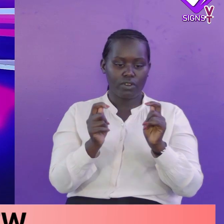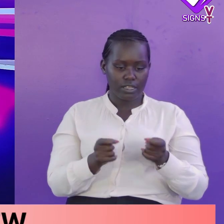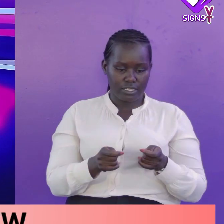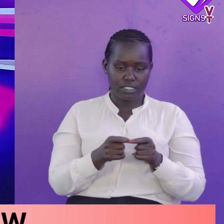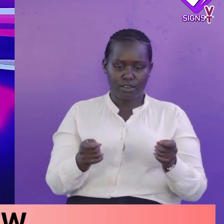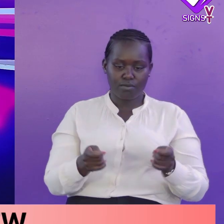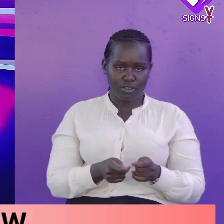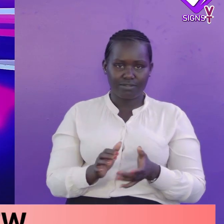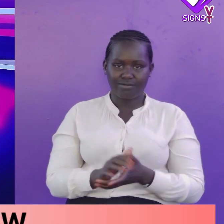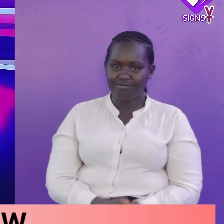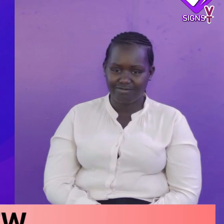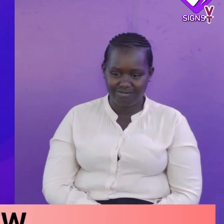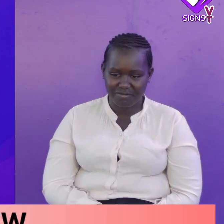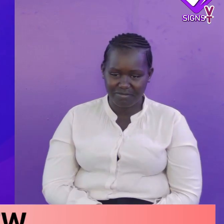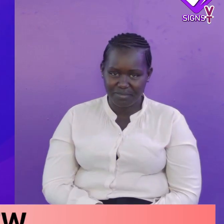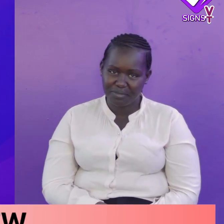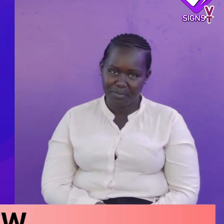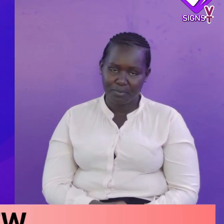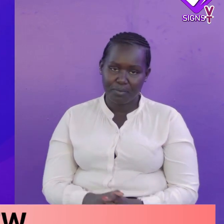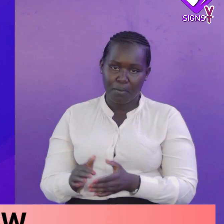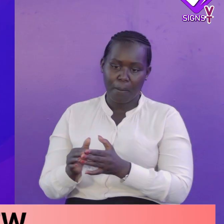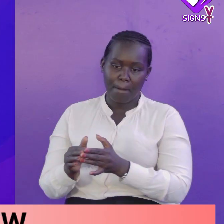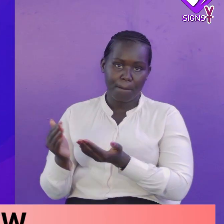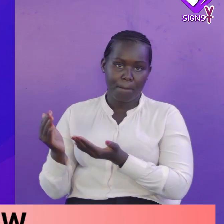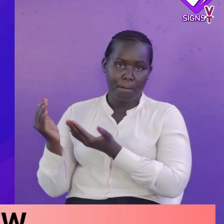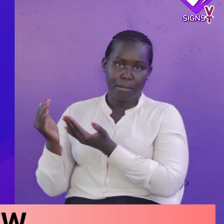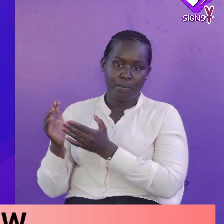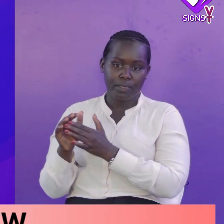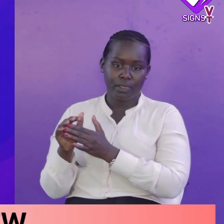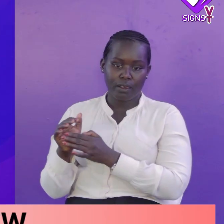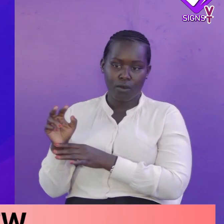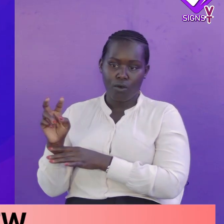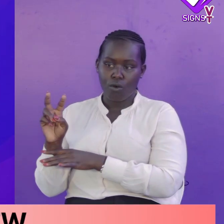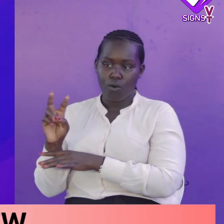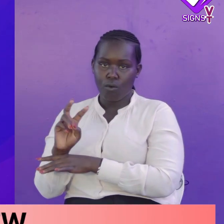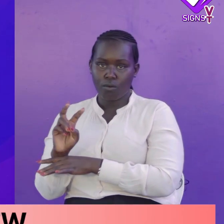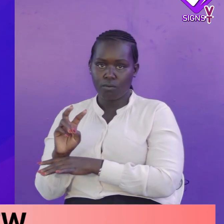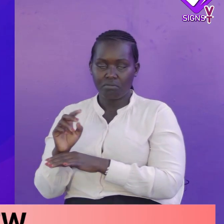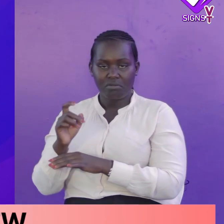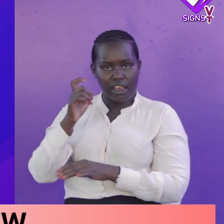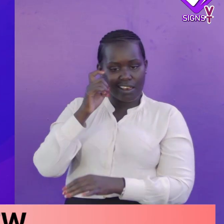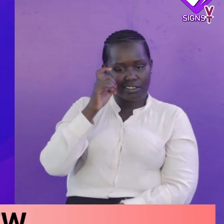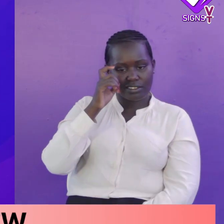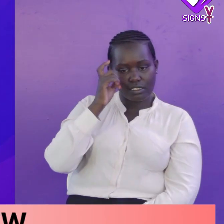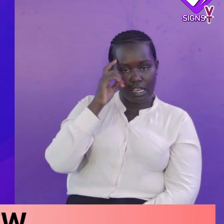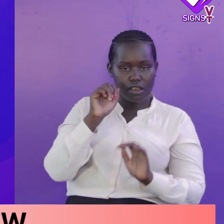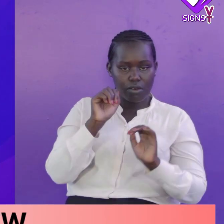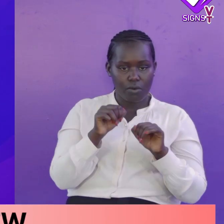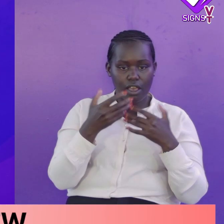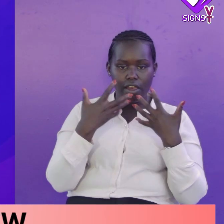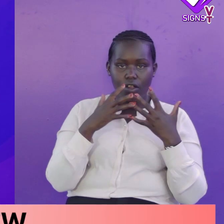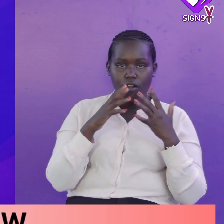Siniambie kitu. Sawa. Let's watch the highlights. Let's watch the highlights of Chelsea. I think we can just